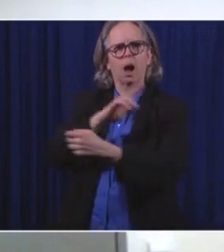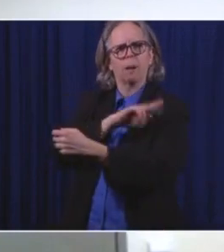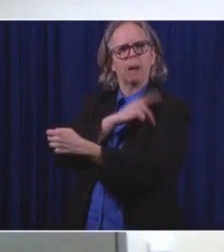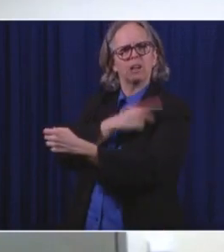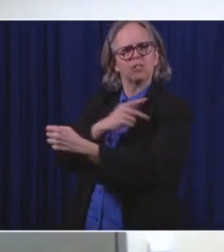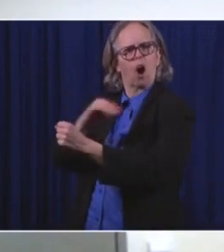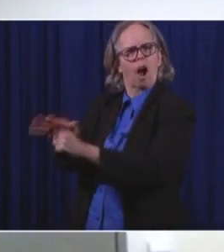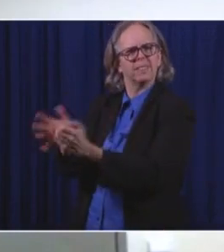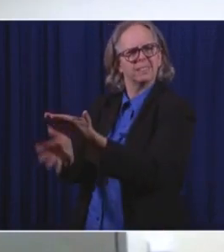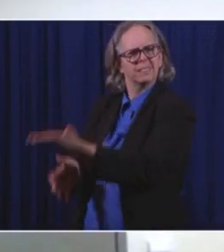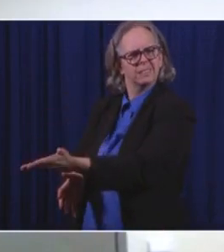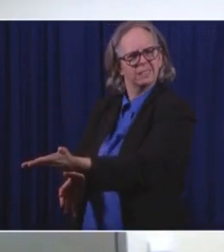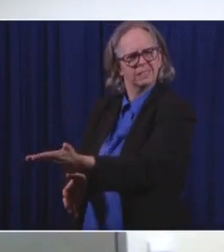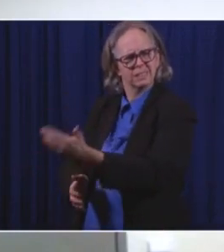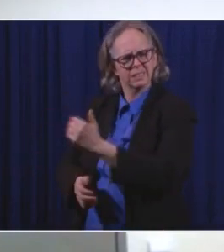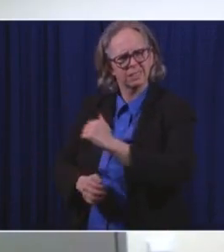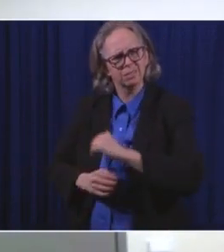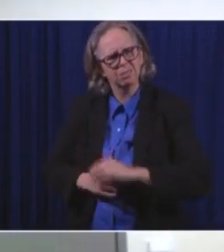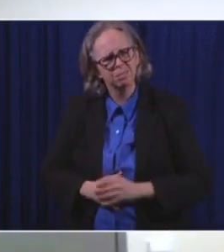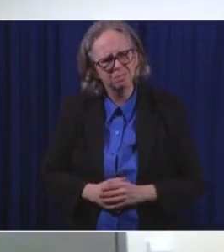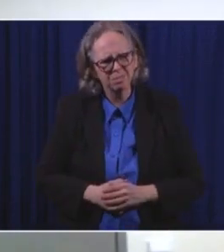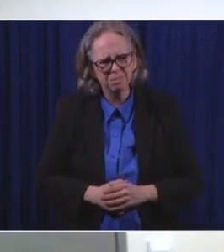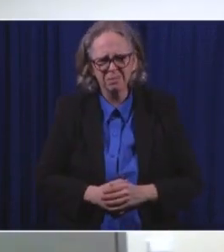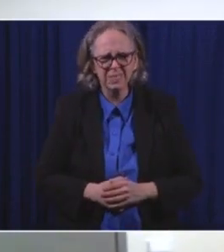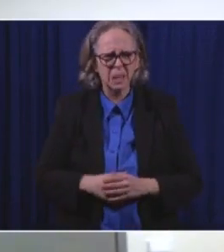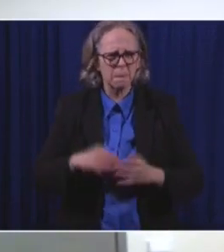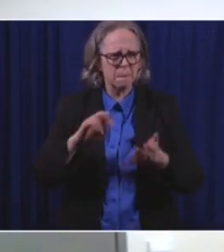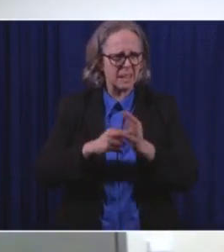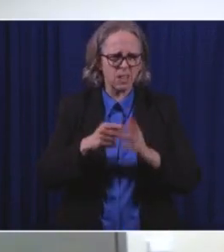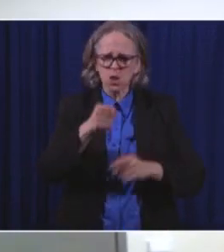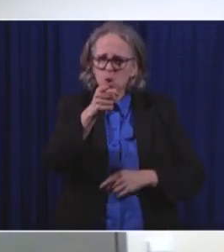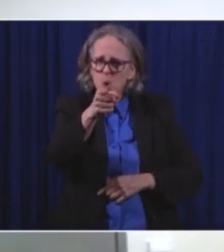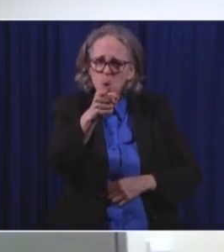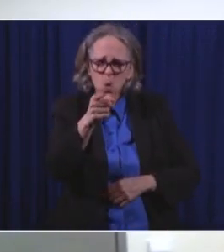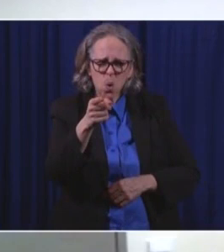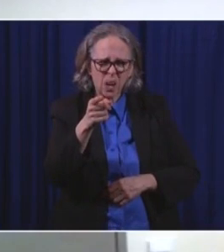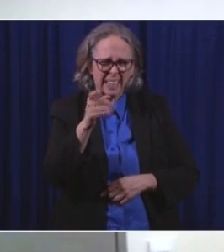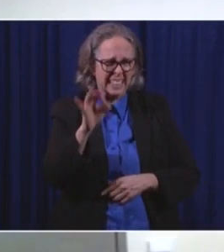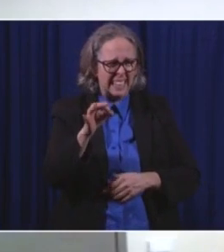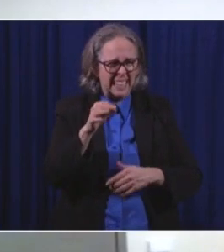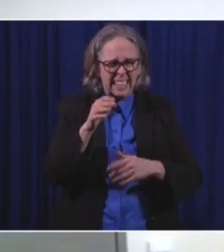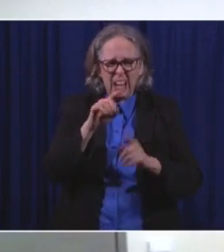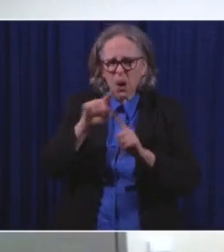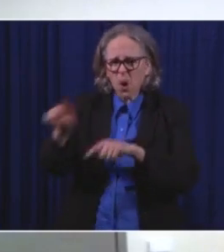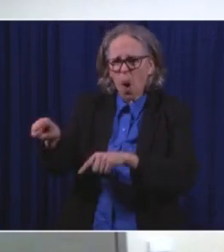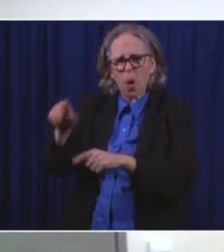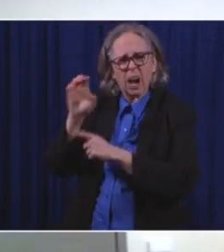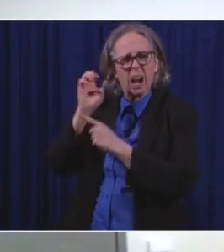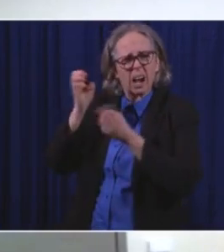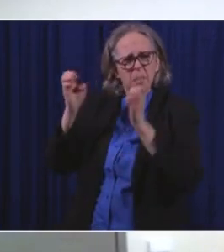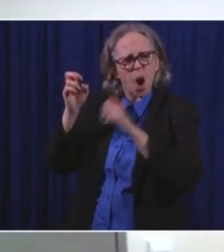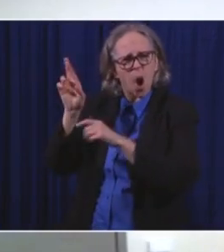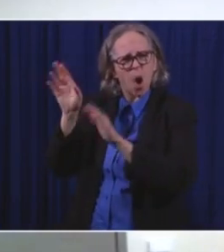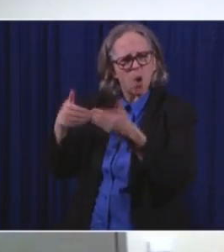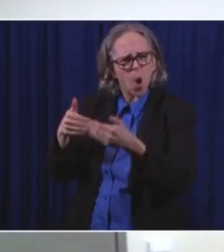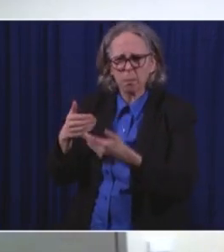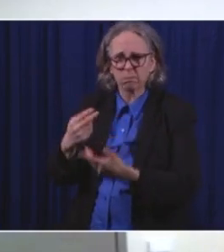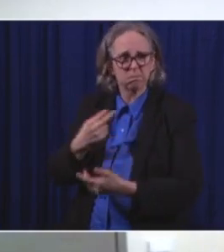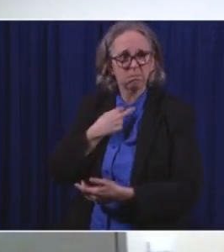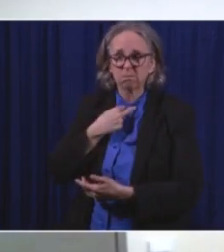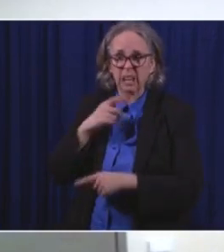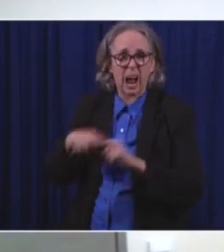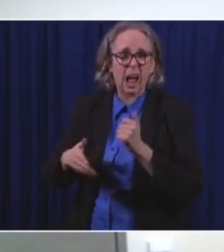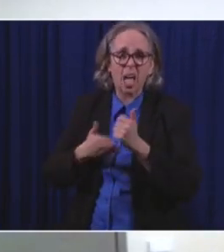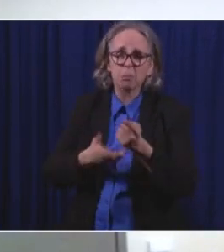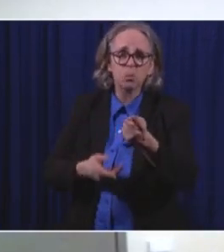take care of you or a loved one if you present to the emergency room with a different type of emergency. So just want to